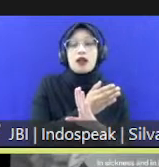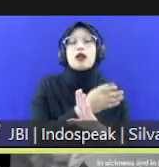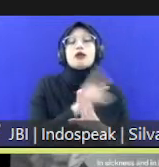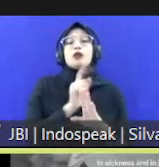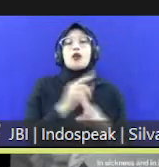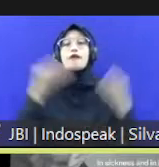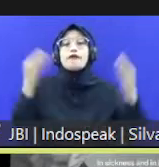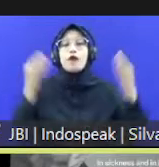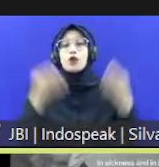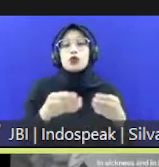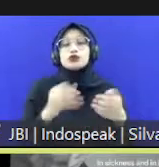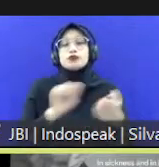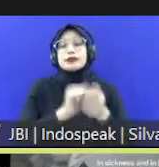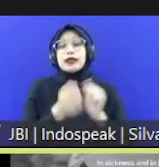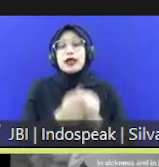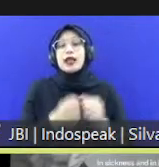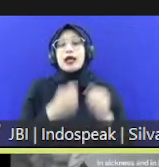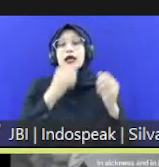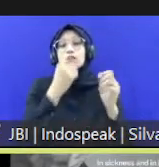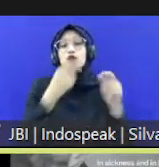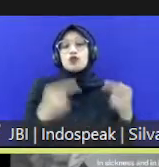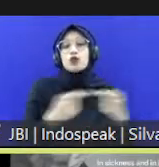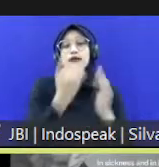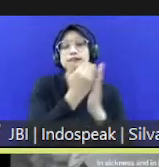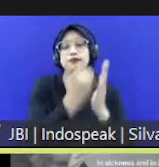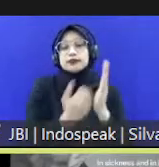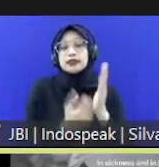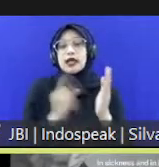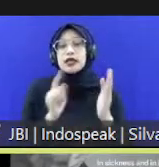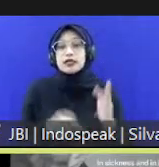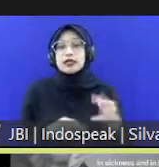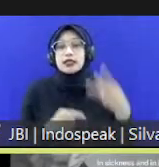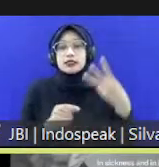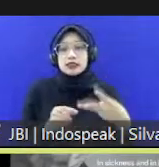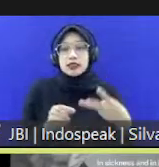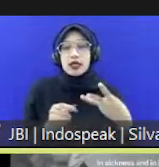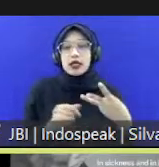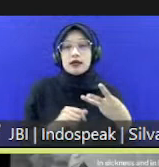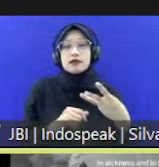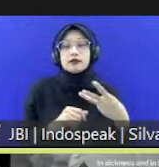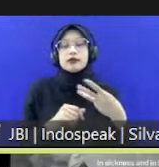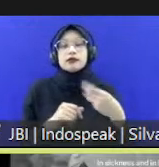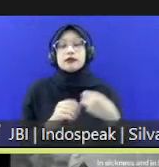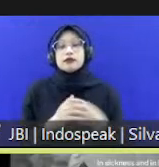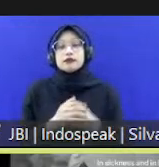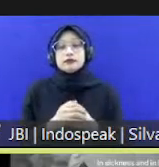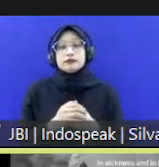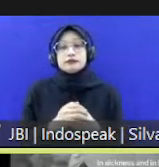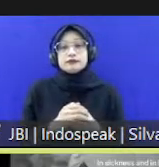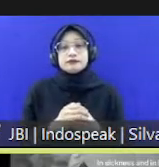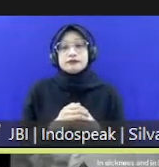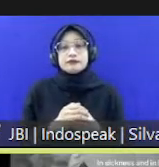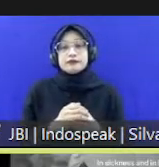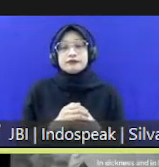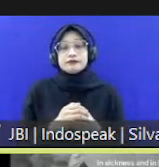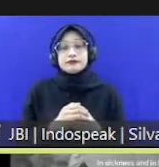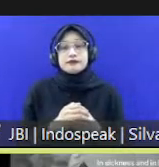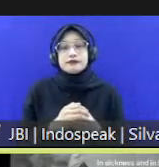case studies. Ideally, we'd have a few more than that, and I think that indicates there's